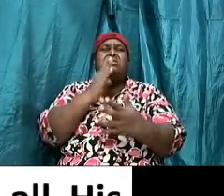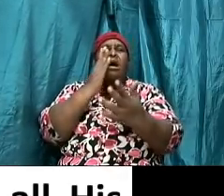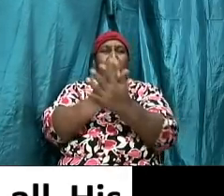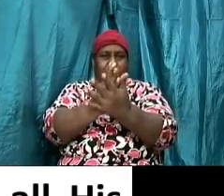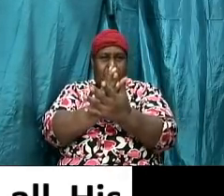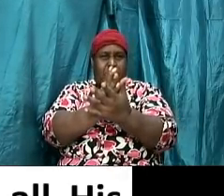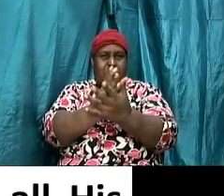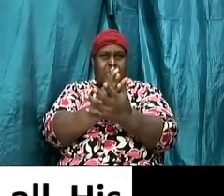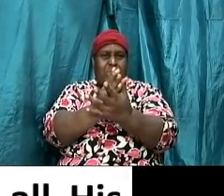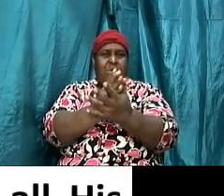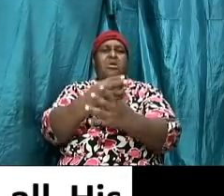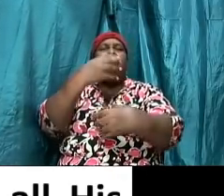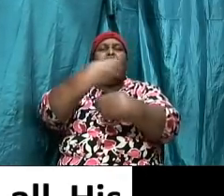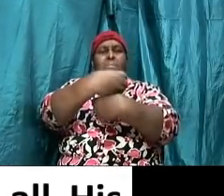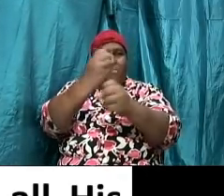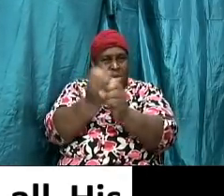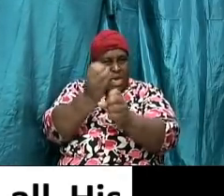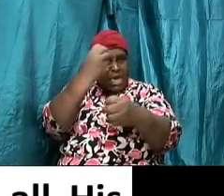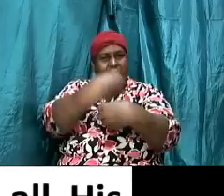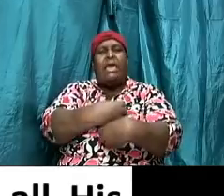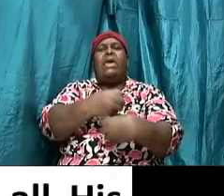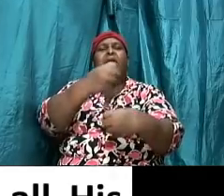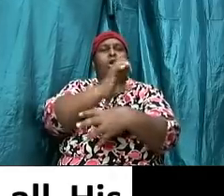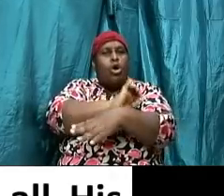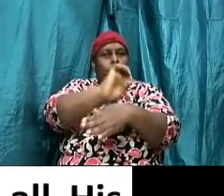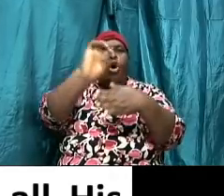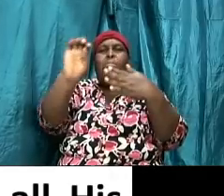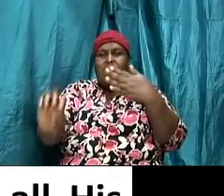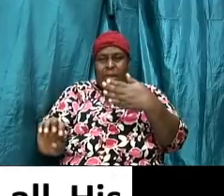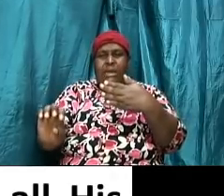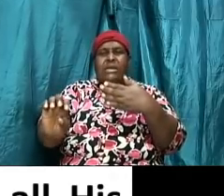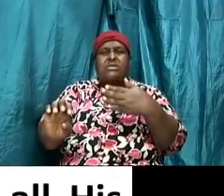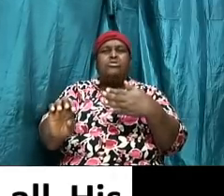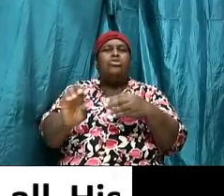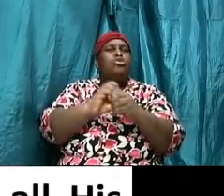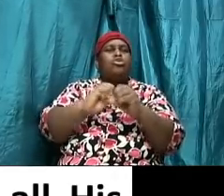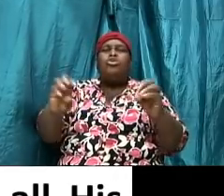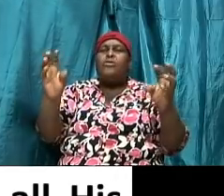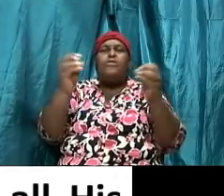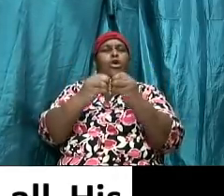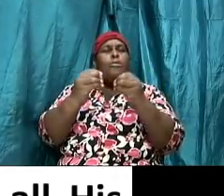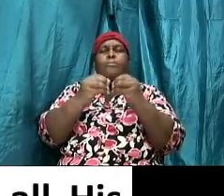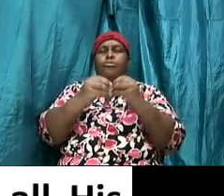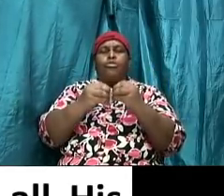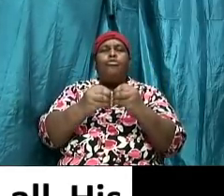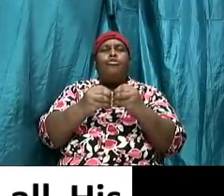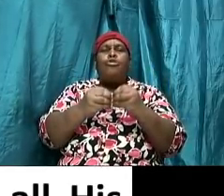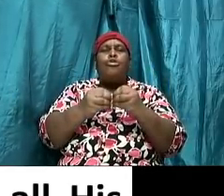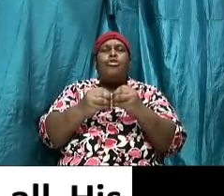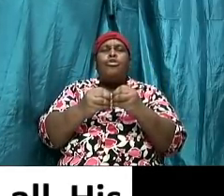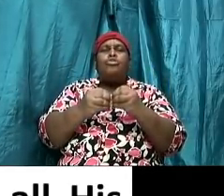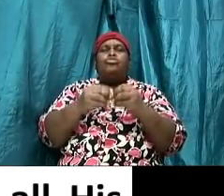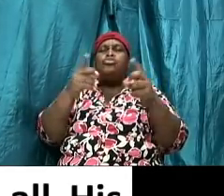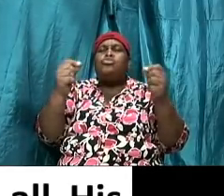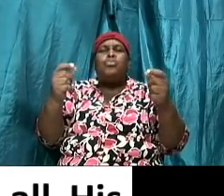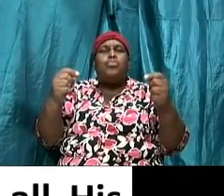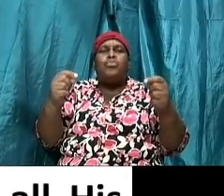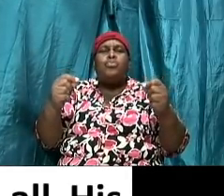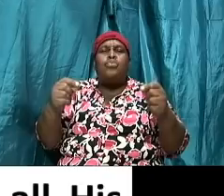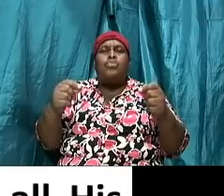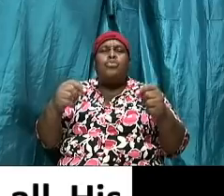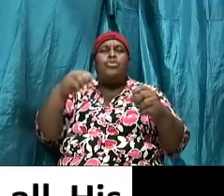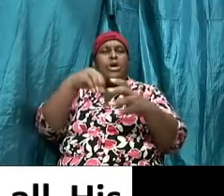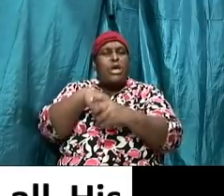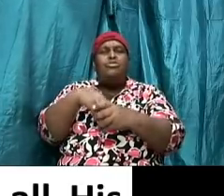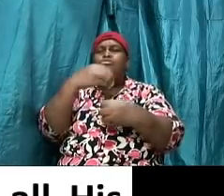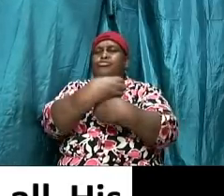stopped. The creation was complete. There was nothing more to add to the creation process, and therefore, that was